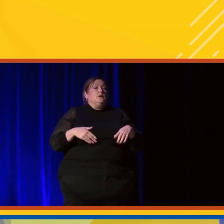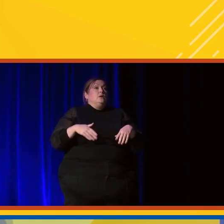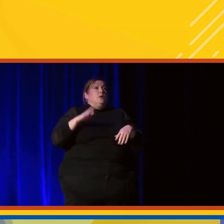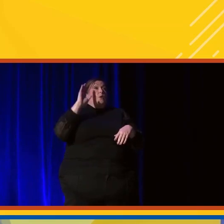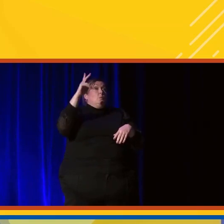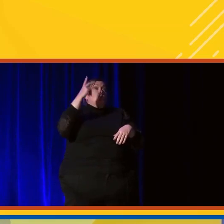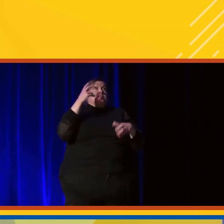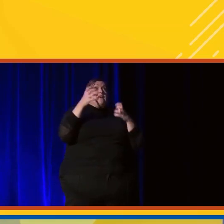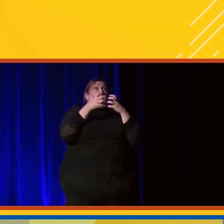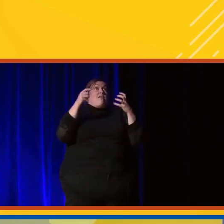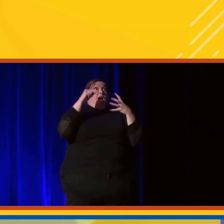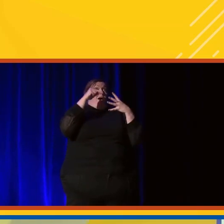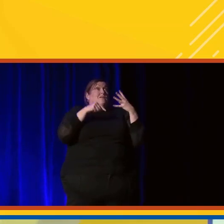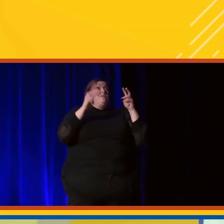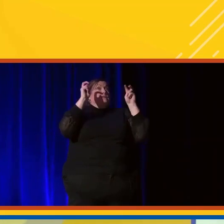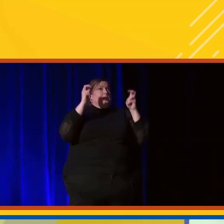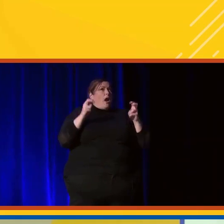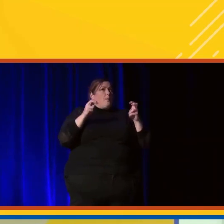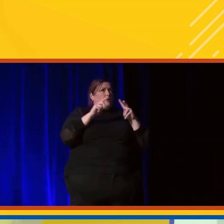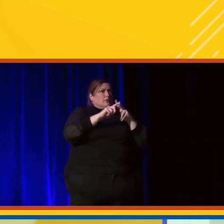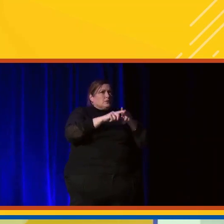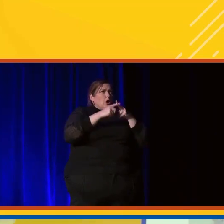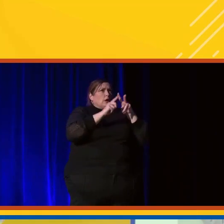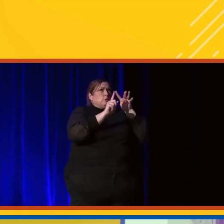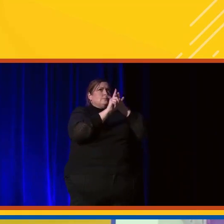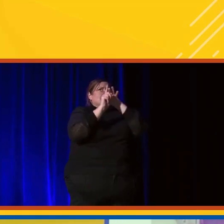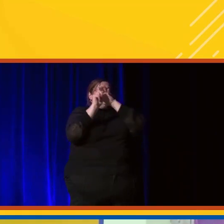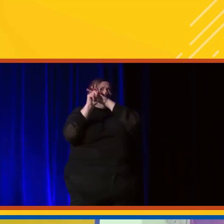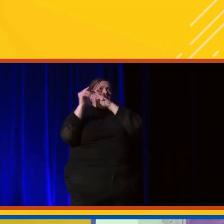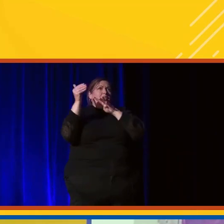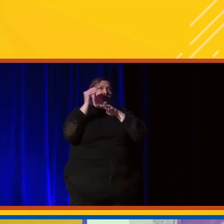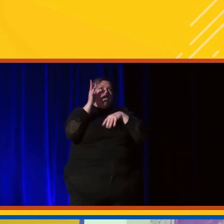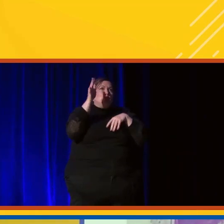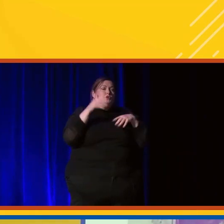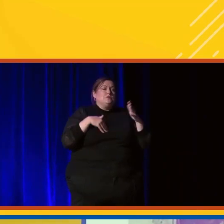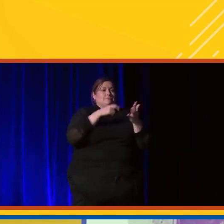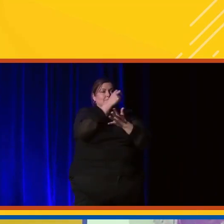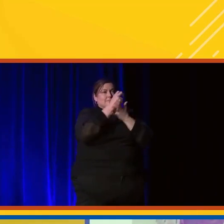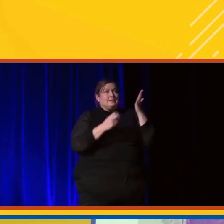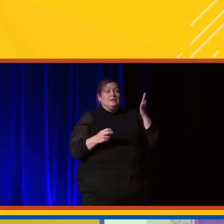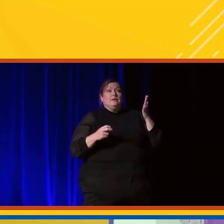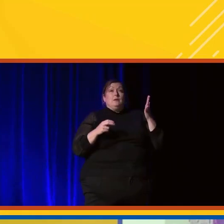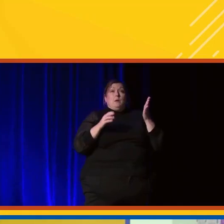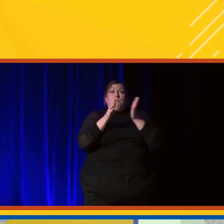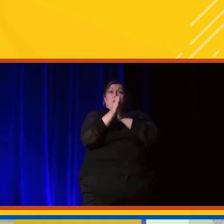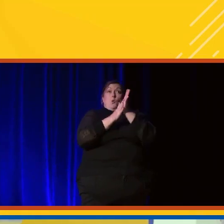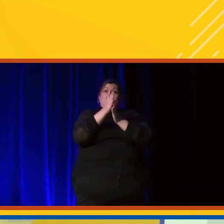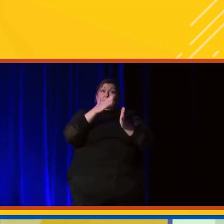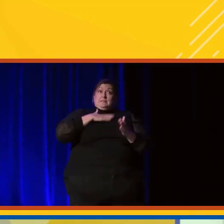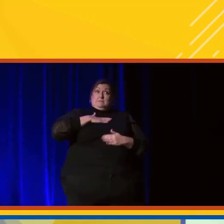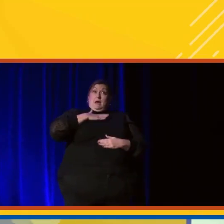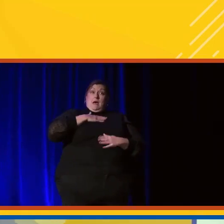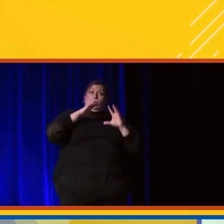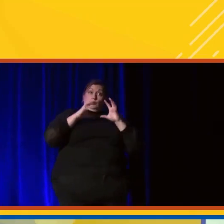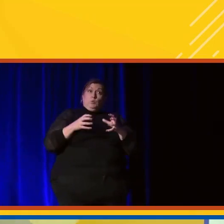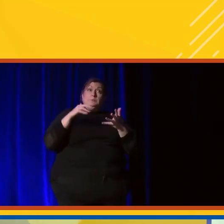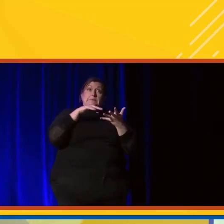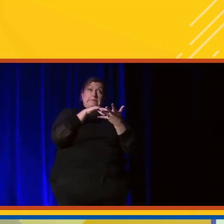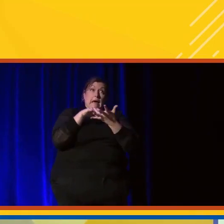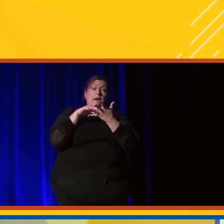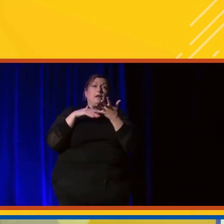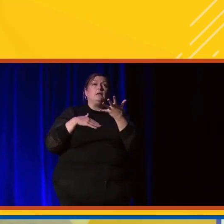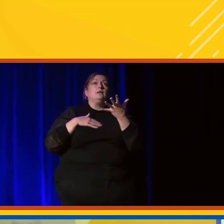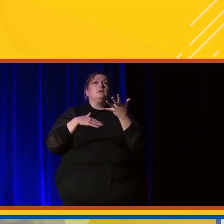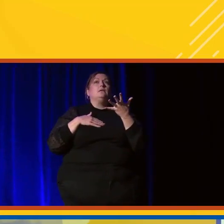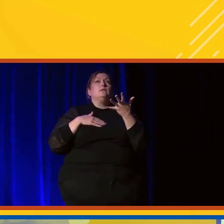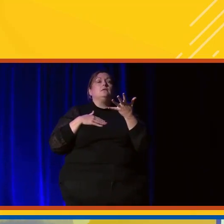topics emerging in the near future. So I'll dive right in. The thing that motivates the majority of what I and my group study are the